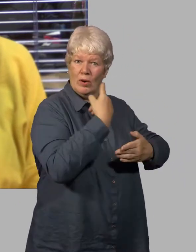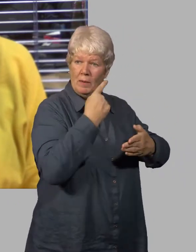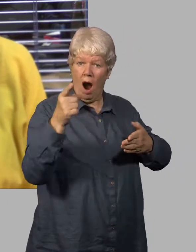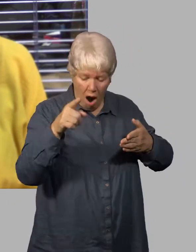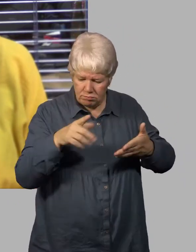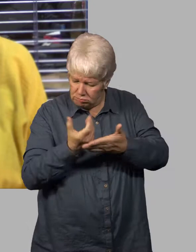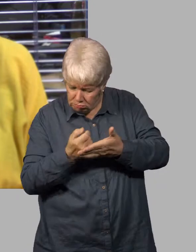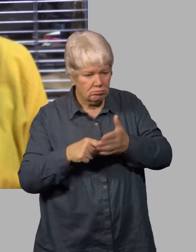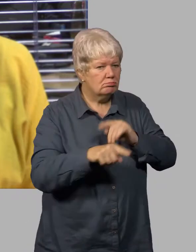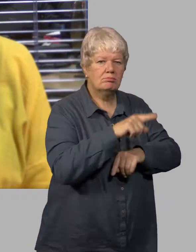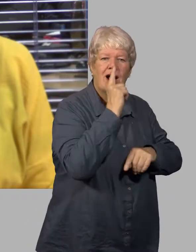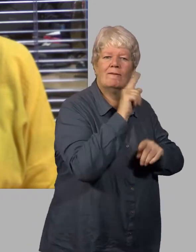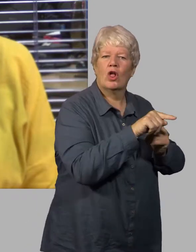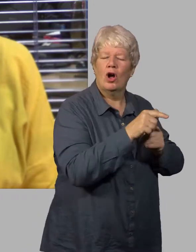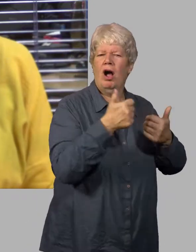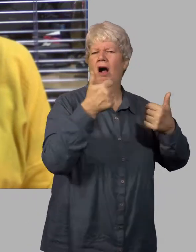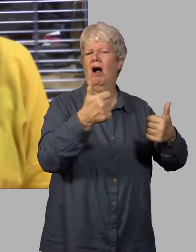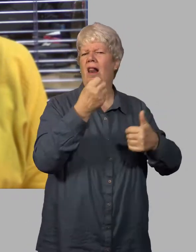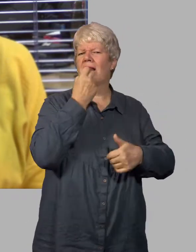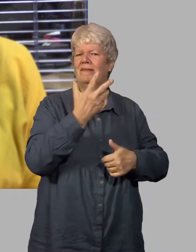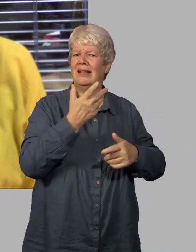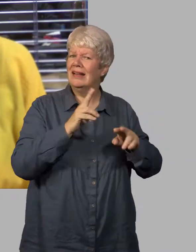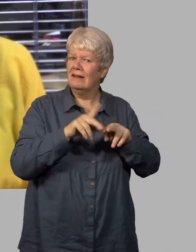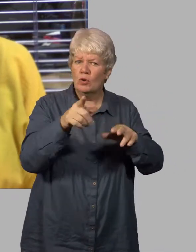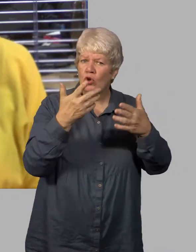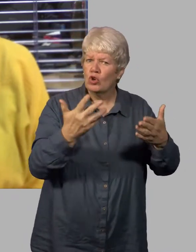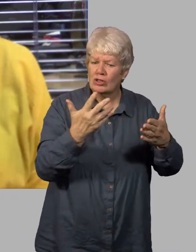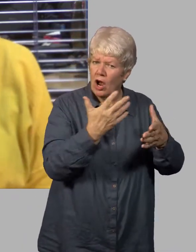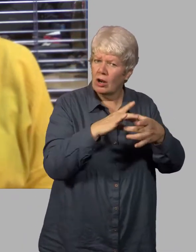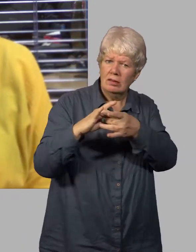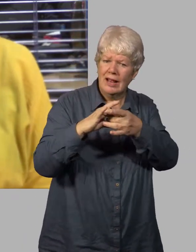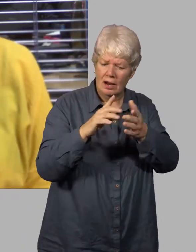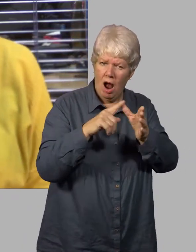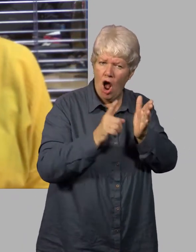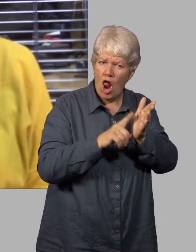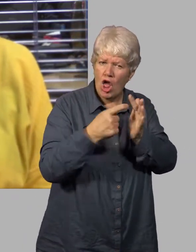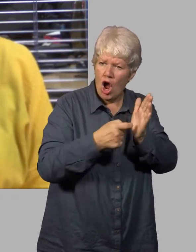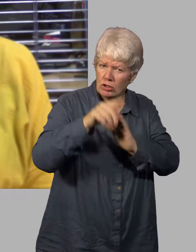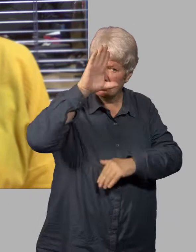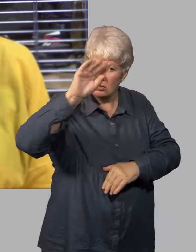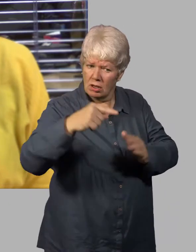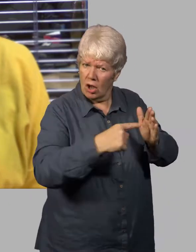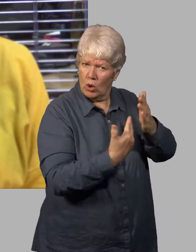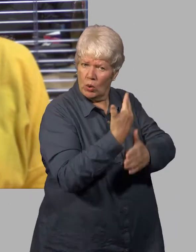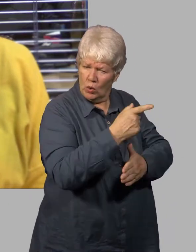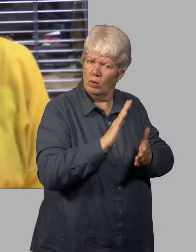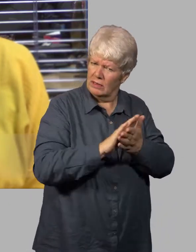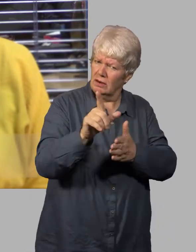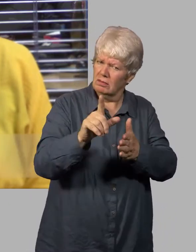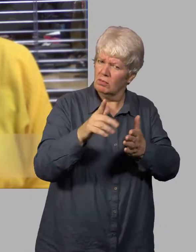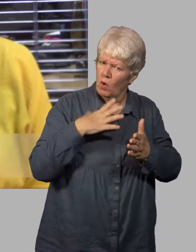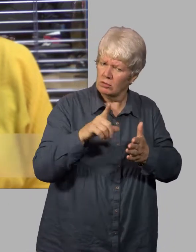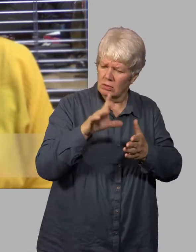about the new content we've added. If you haven't and you would like to receive our website What's New updates, just let Charlotte